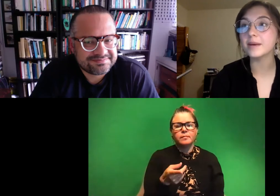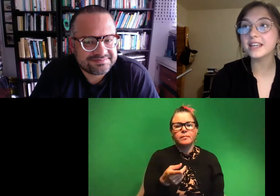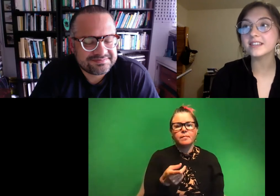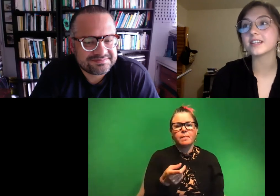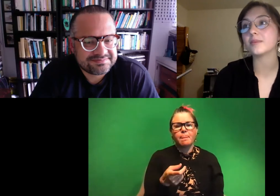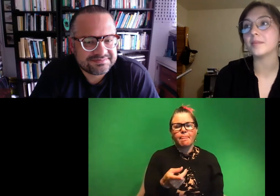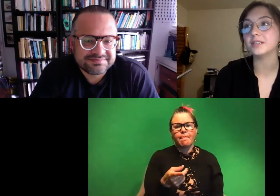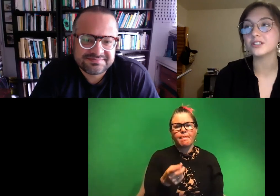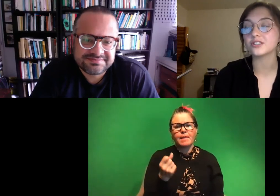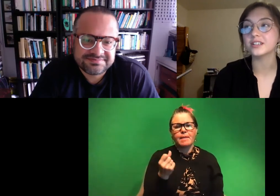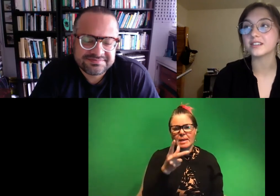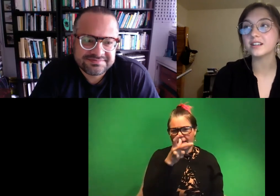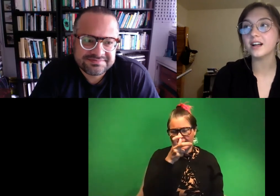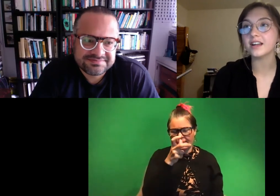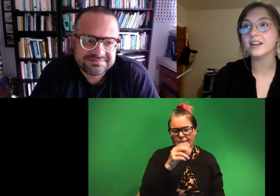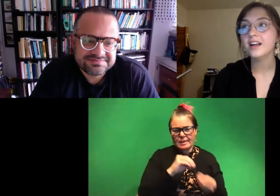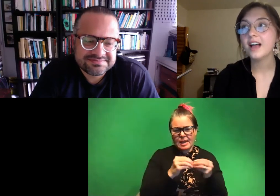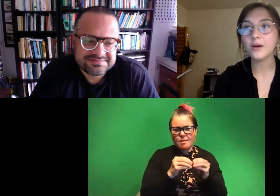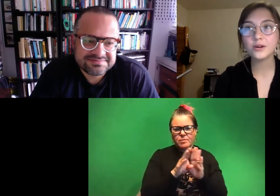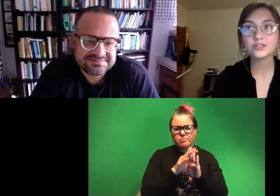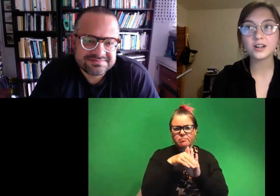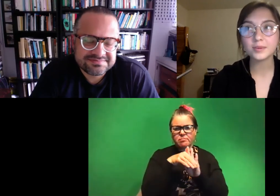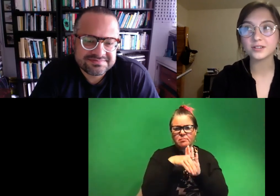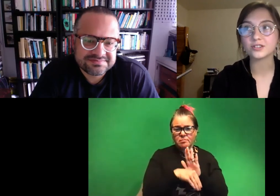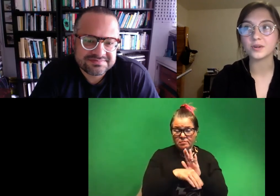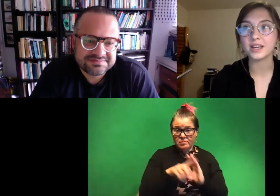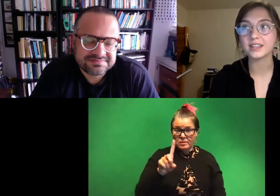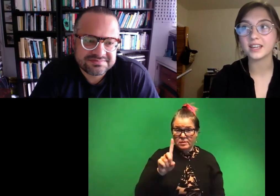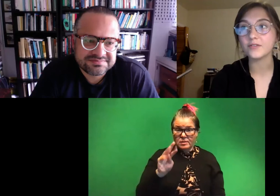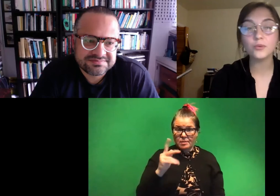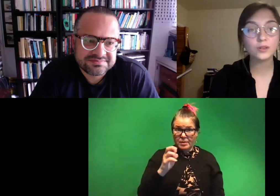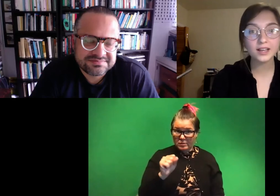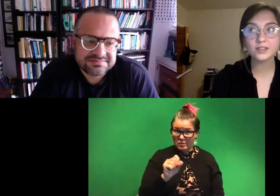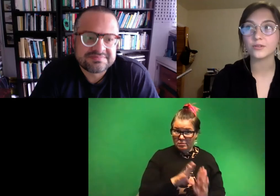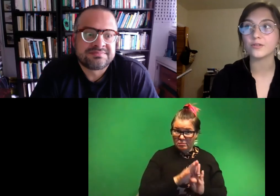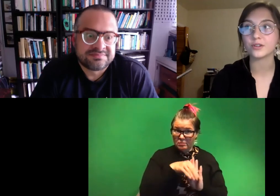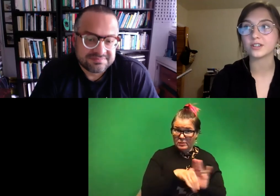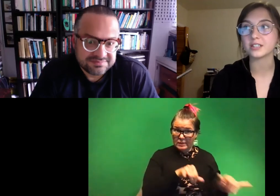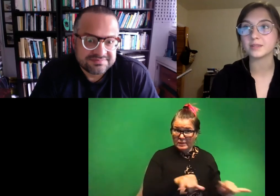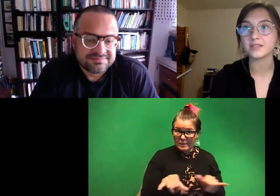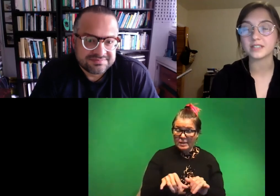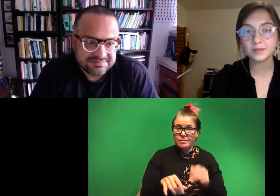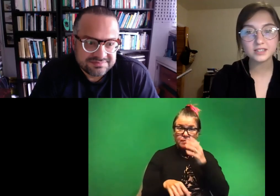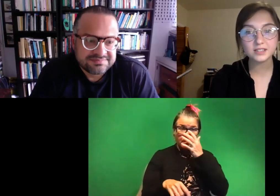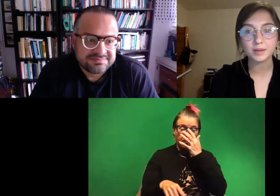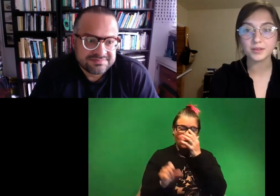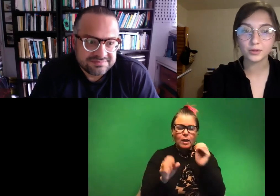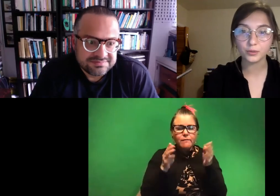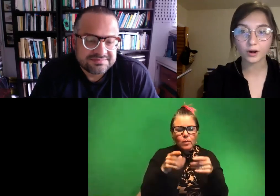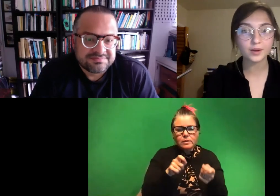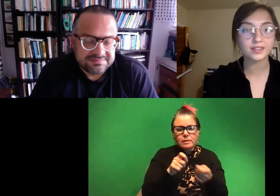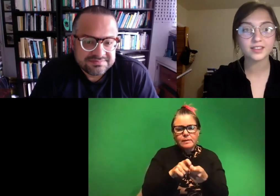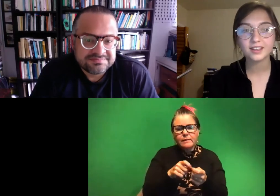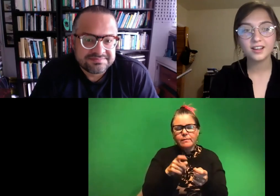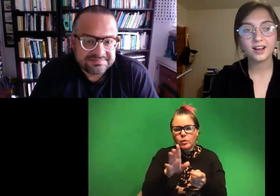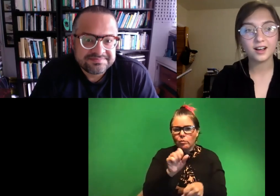said many insect populations are in decline. How are dung beetles doing? And like, if you would like, you could focus on a specific species, maybe the one you